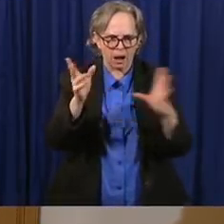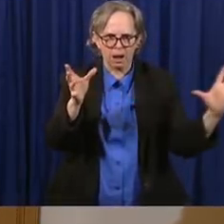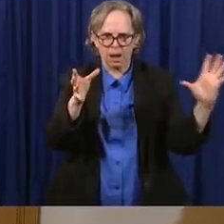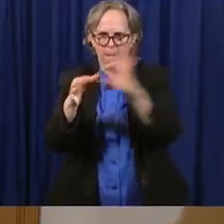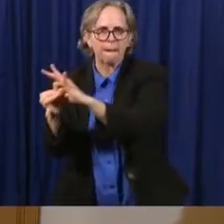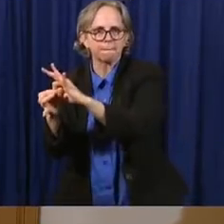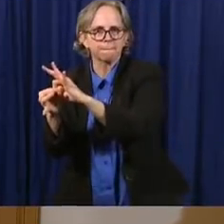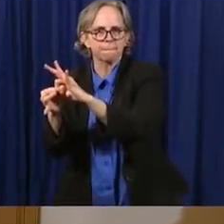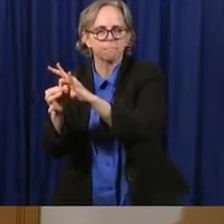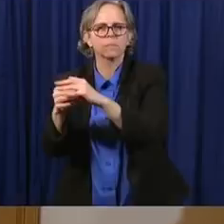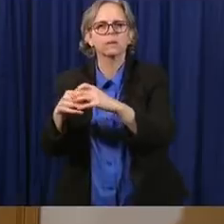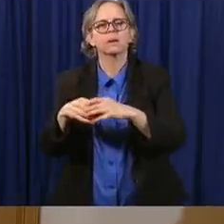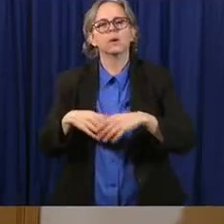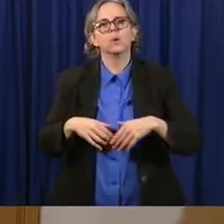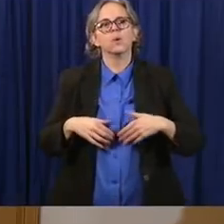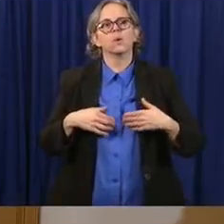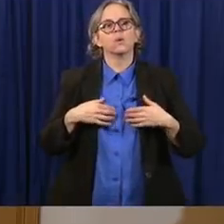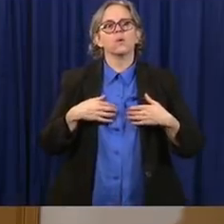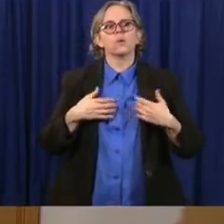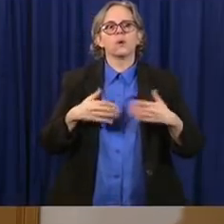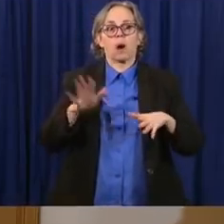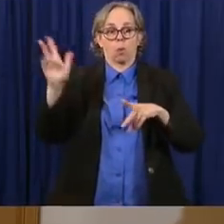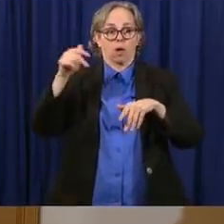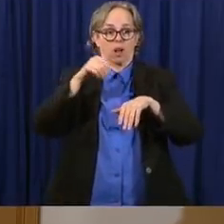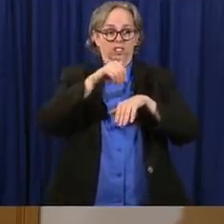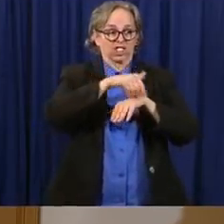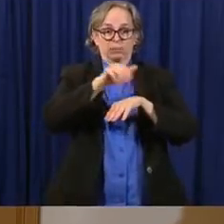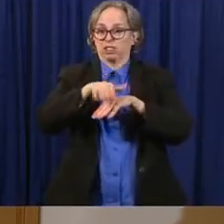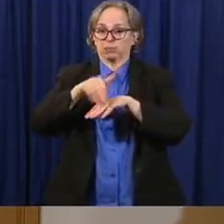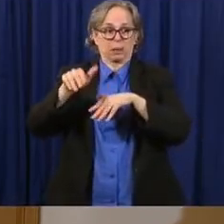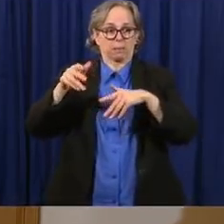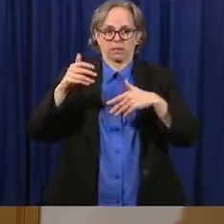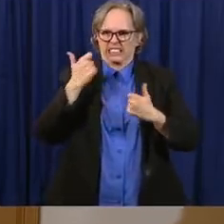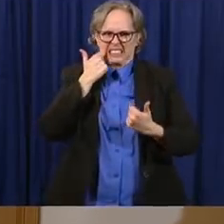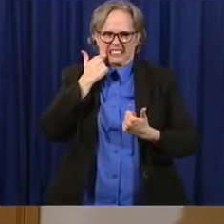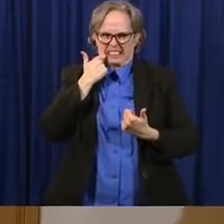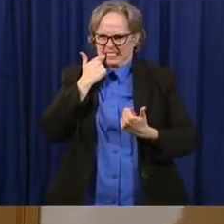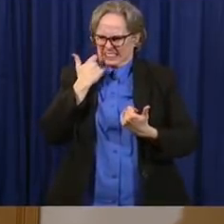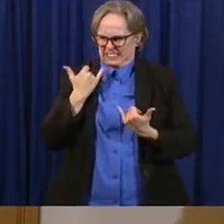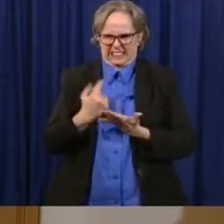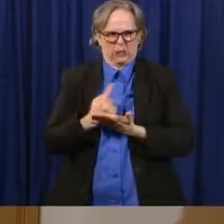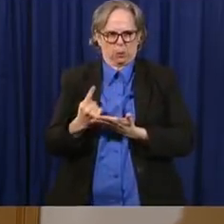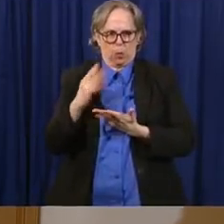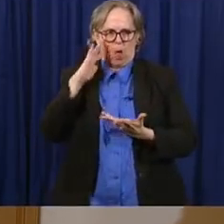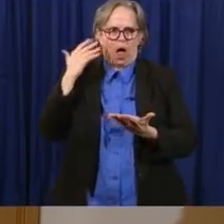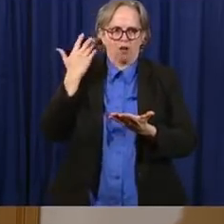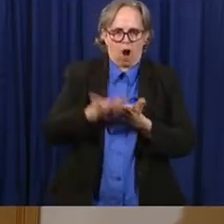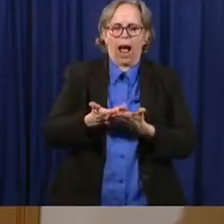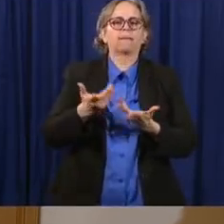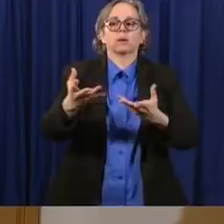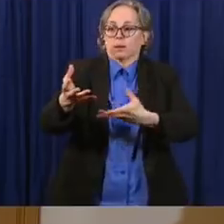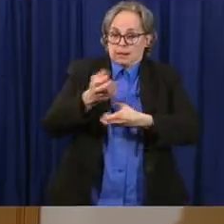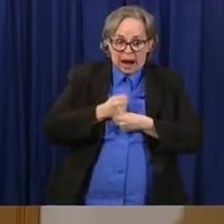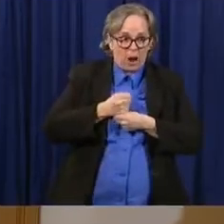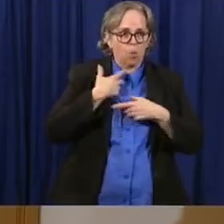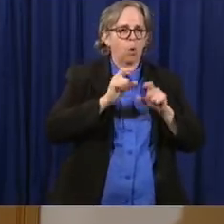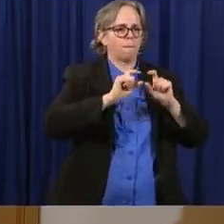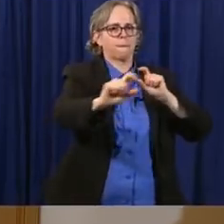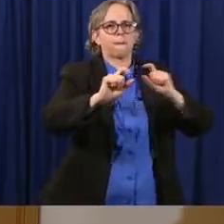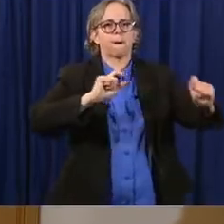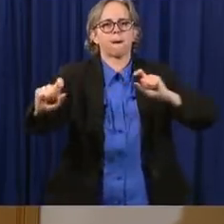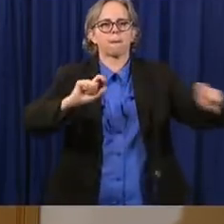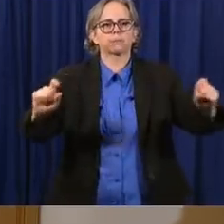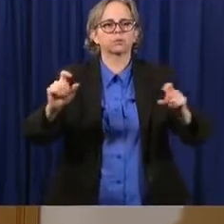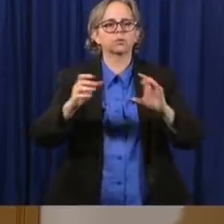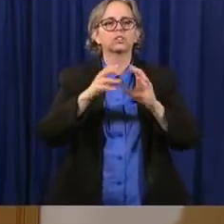sanitizer are arriving at distribution centers this week and will be delivered to Ohio's 12 food banks next week and over the